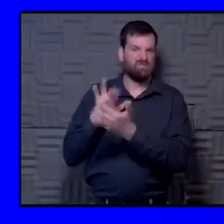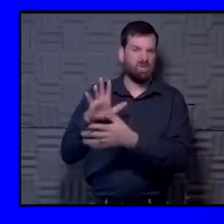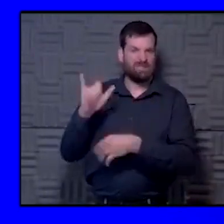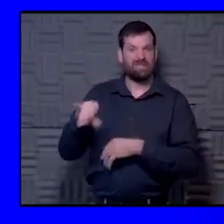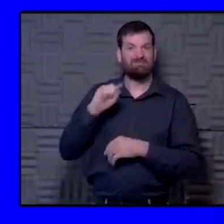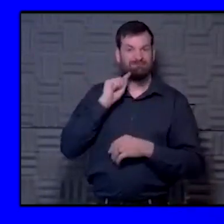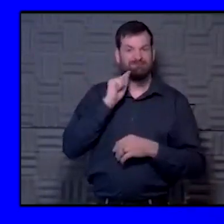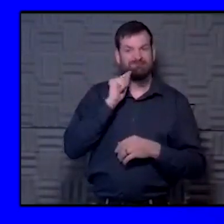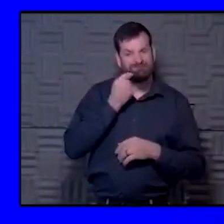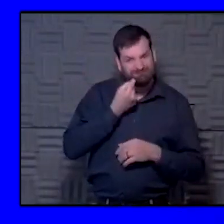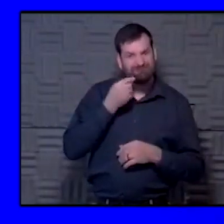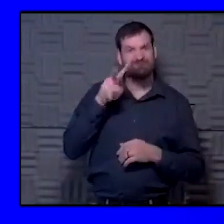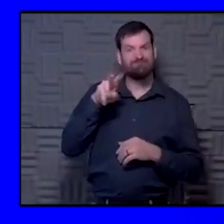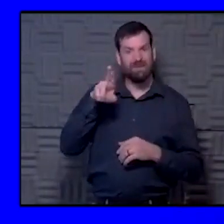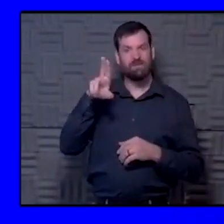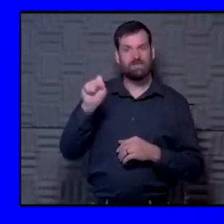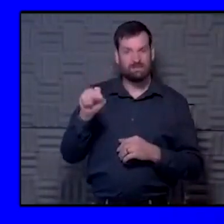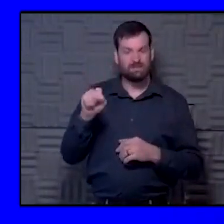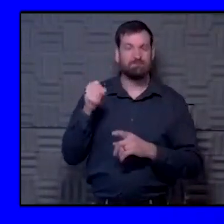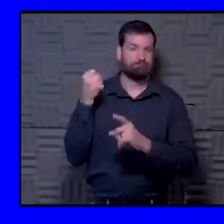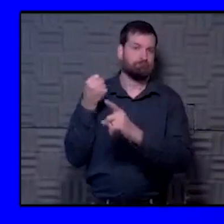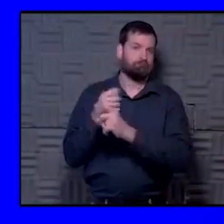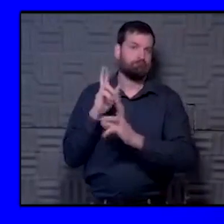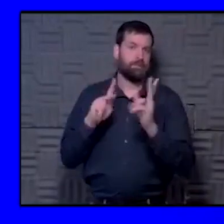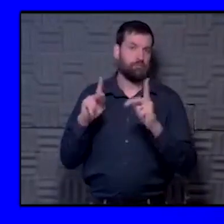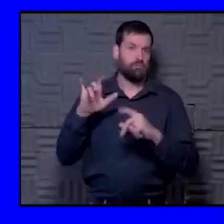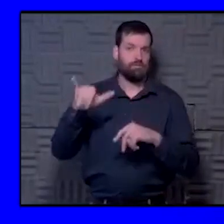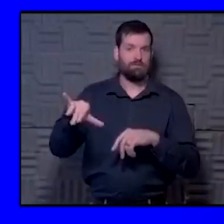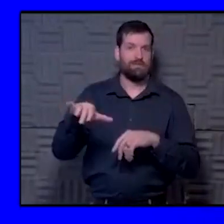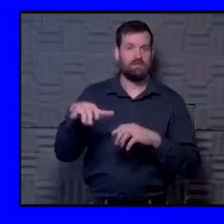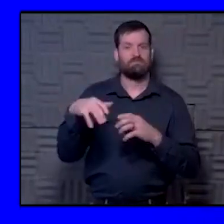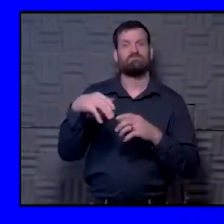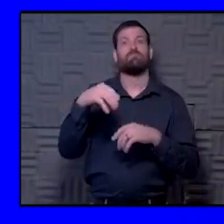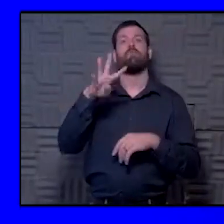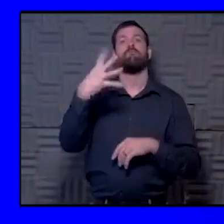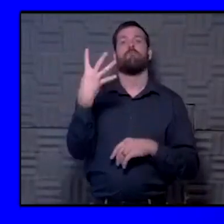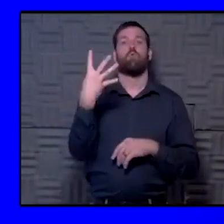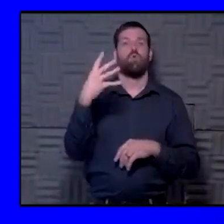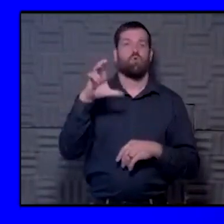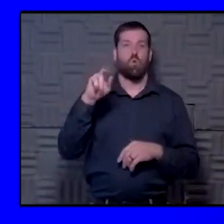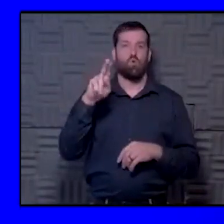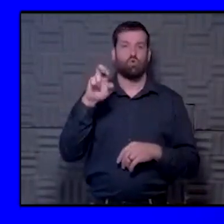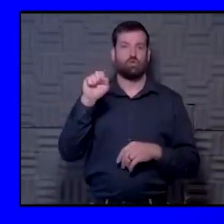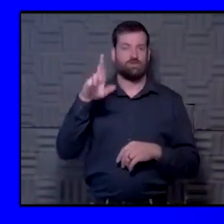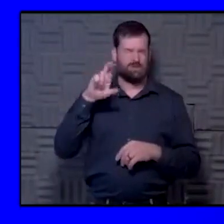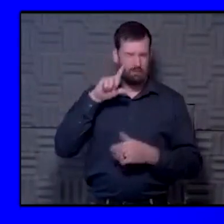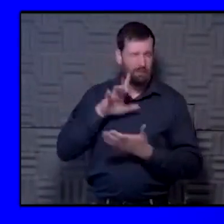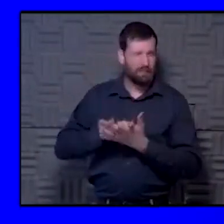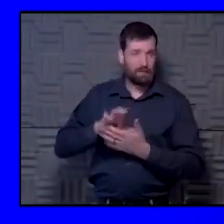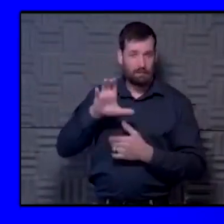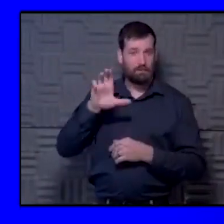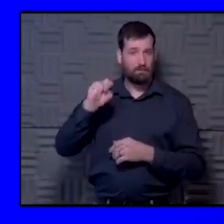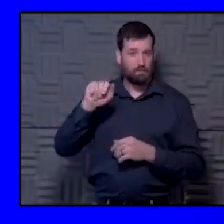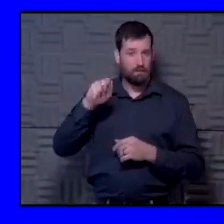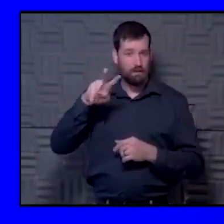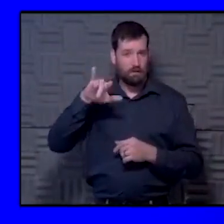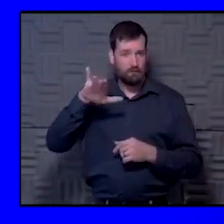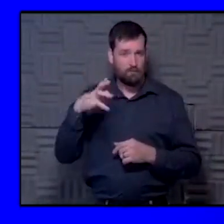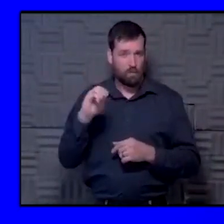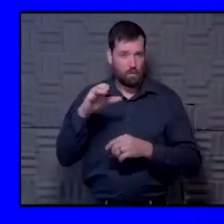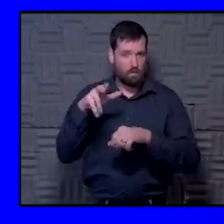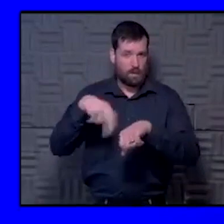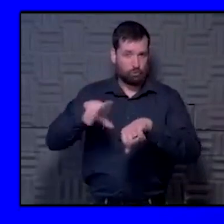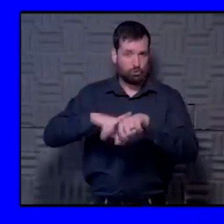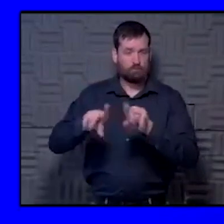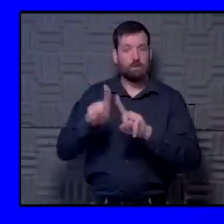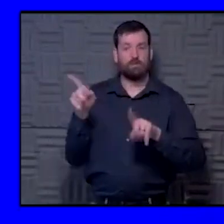severe viral disease that affects people in that Four Corners area. And I think it was the Navajo Nation. But I think it's just important to know that